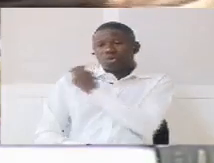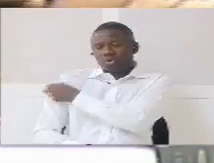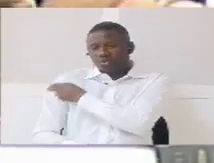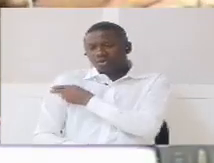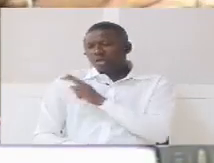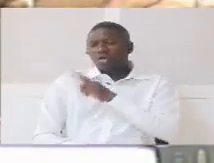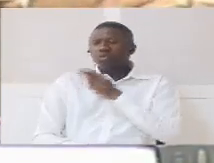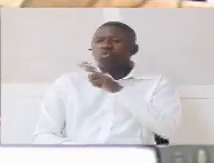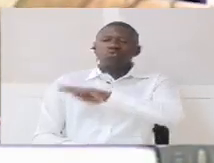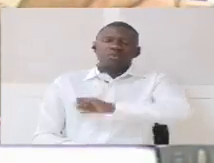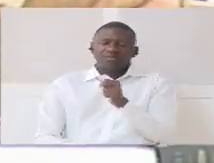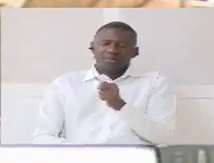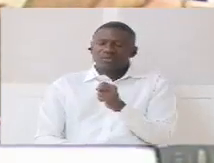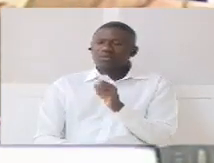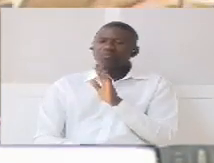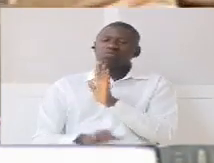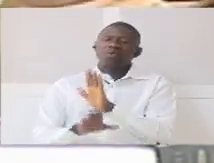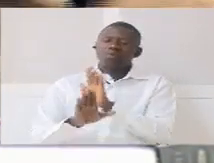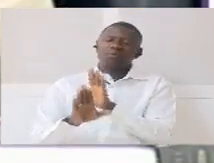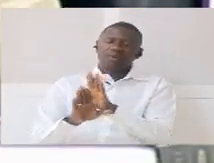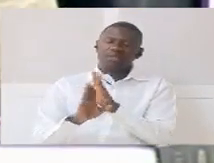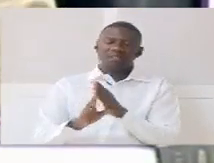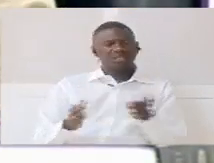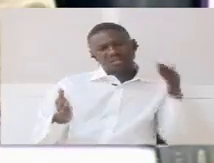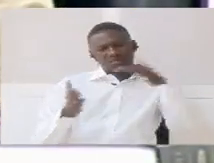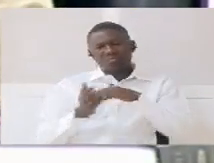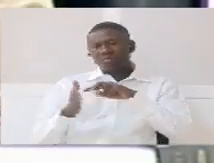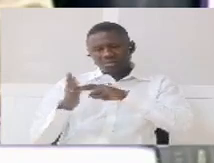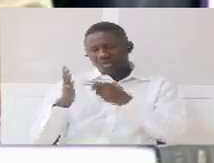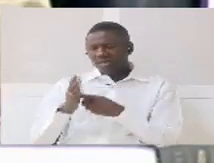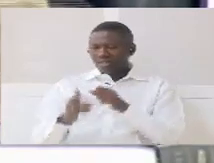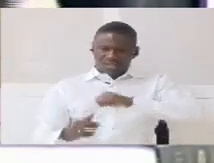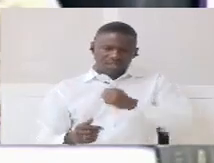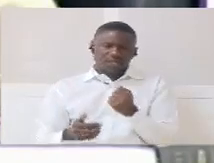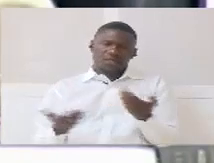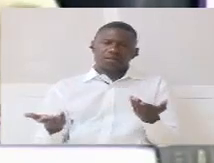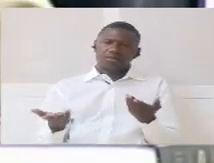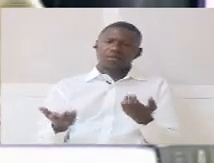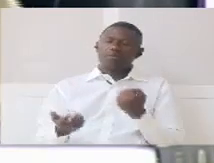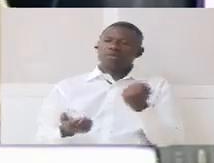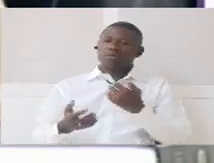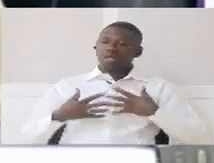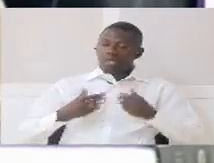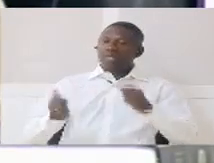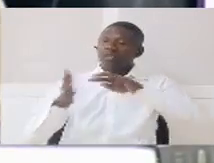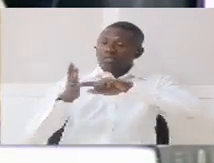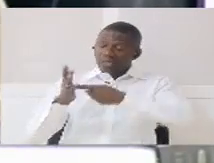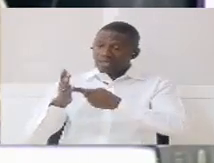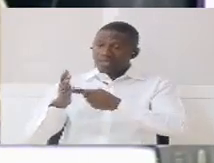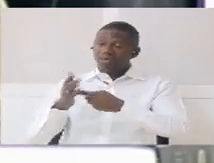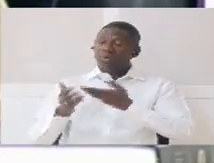then that tantamounts to a denial. Na health center mbj. The health center that we have in there. Nimboro man soroje. If there